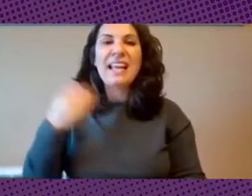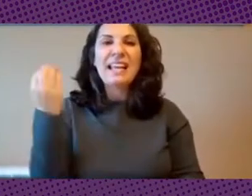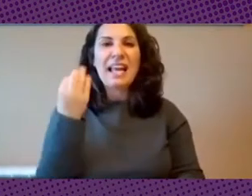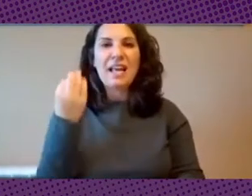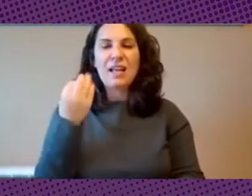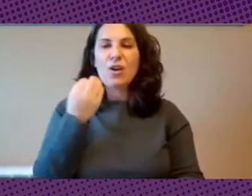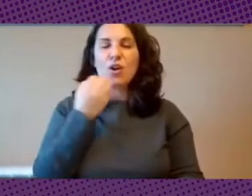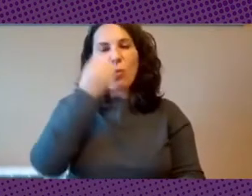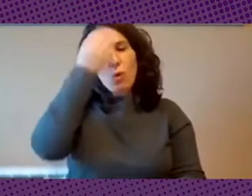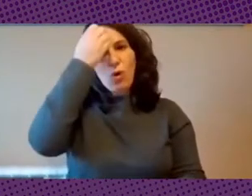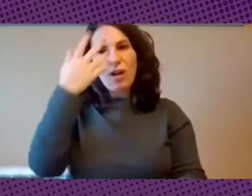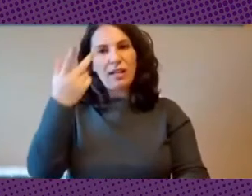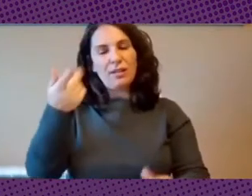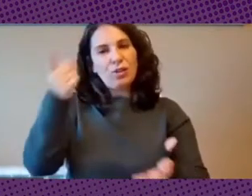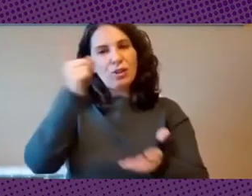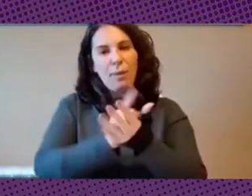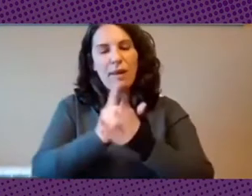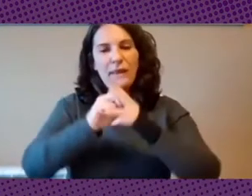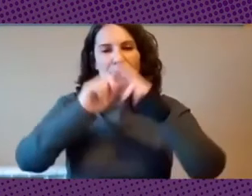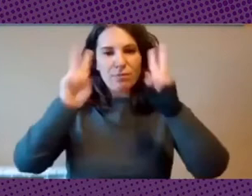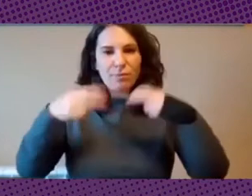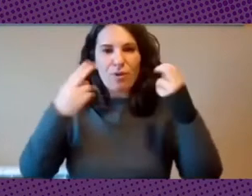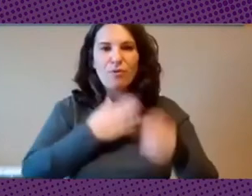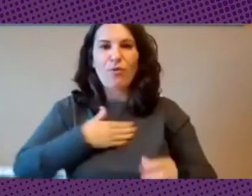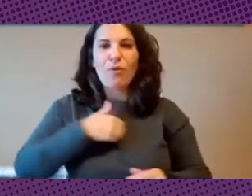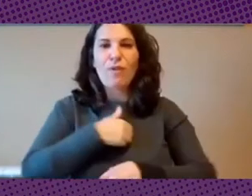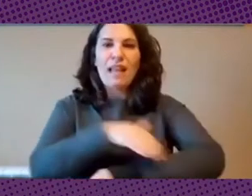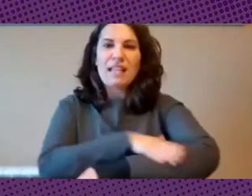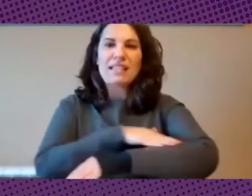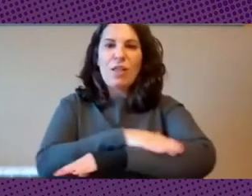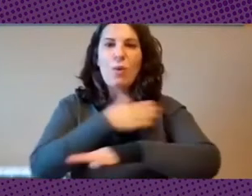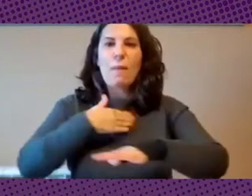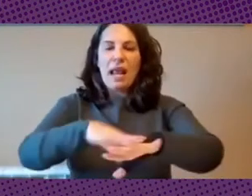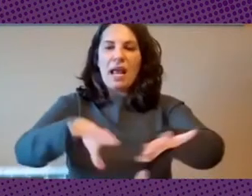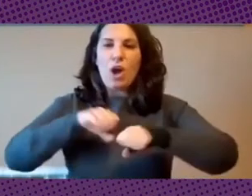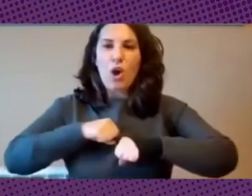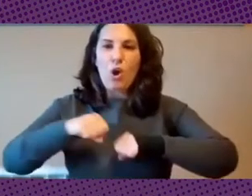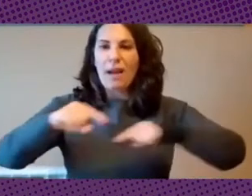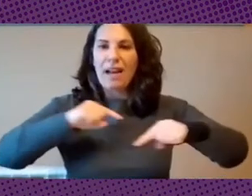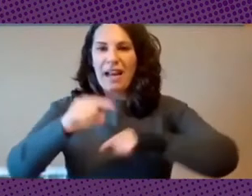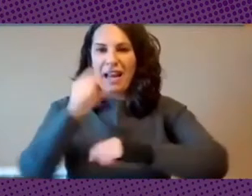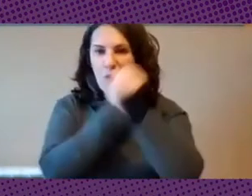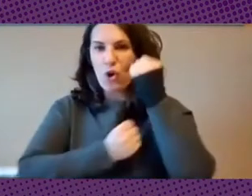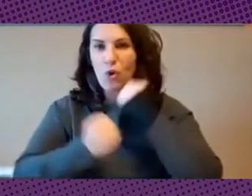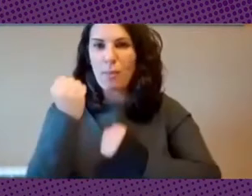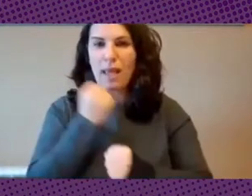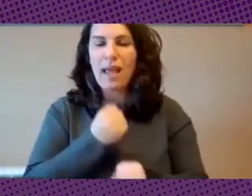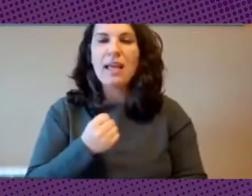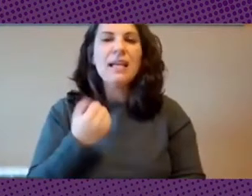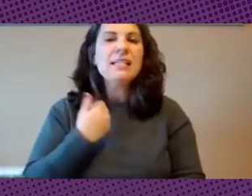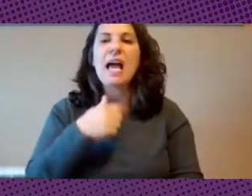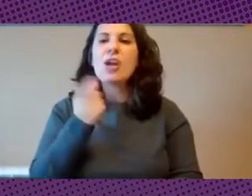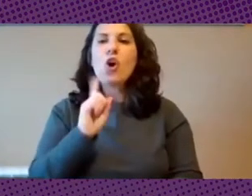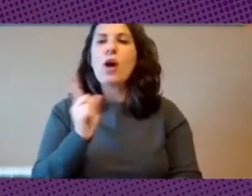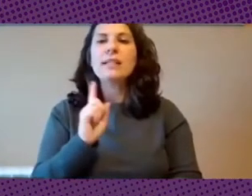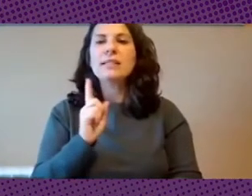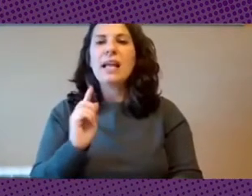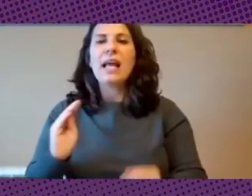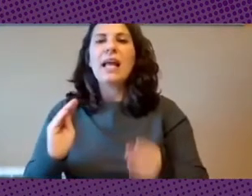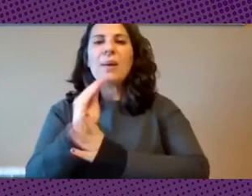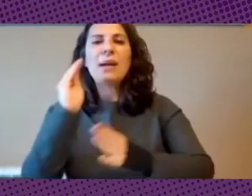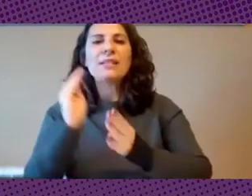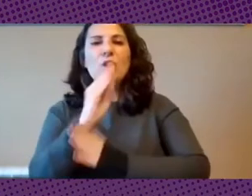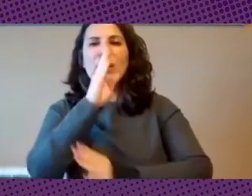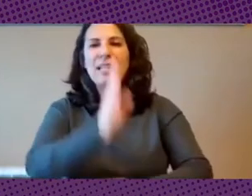Apologies torend